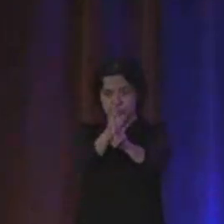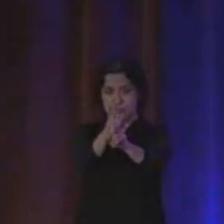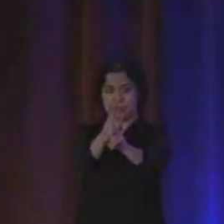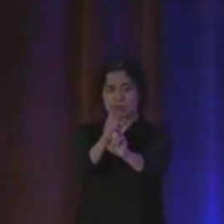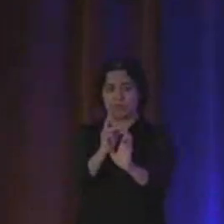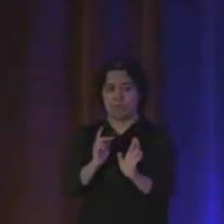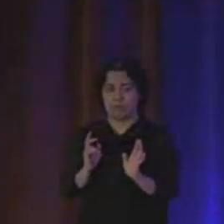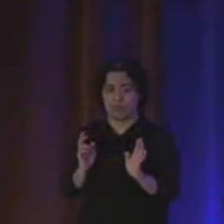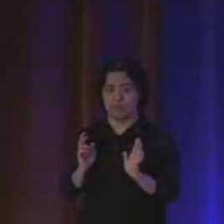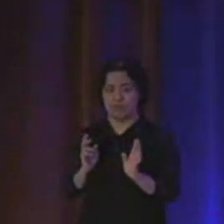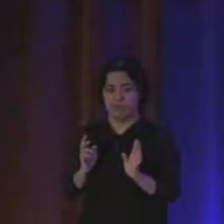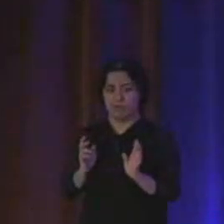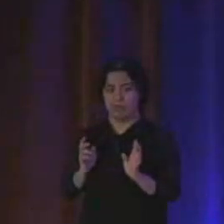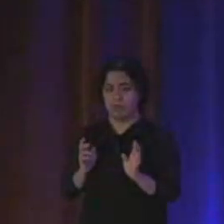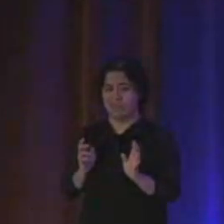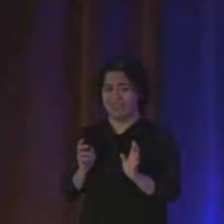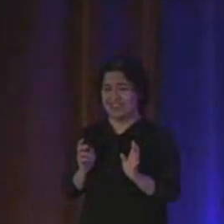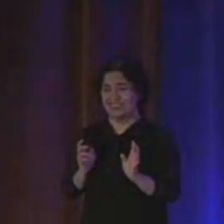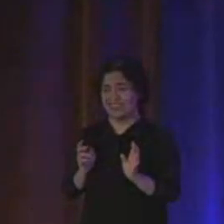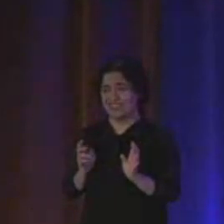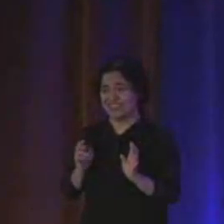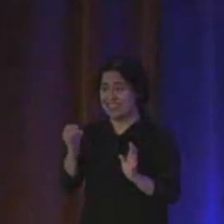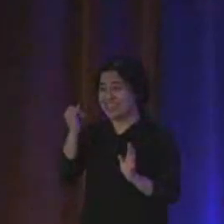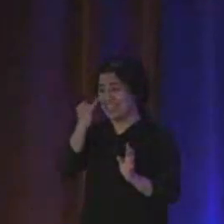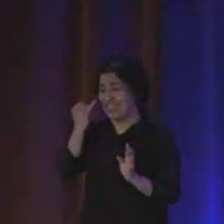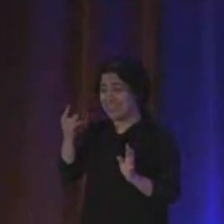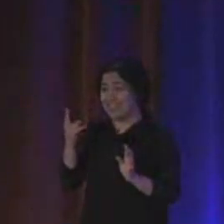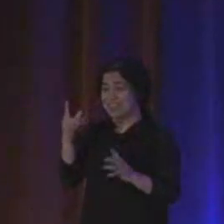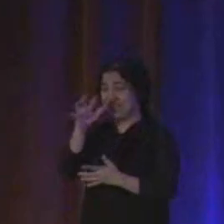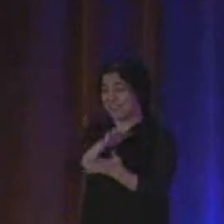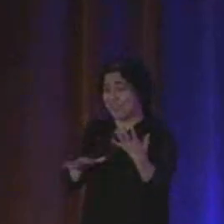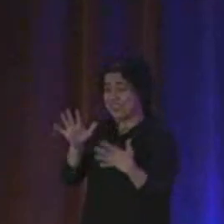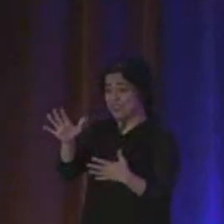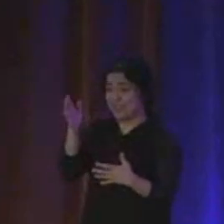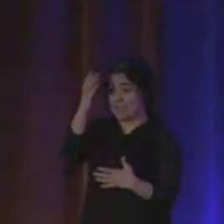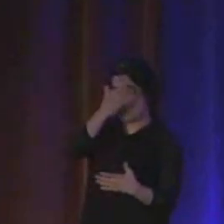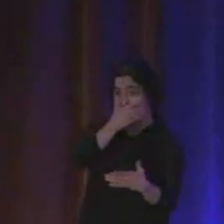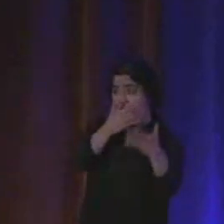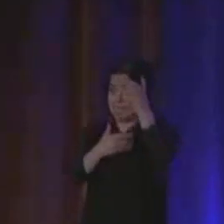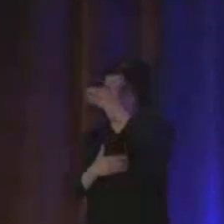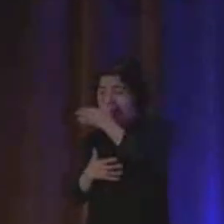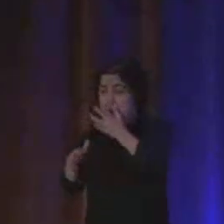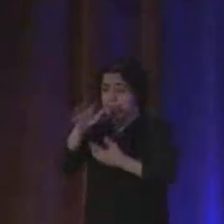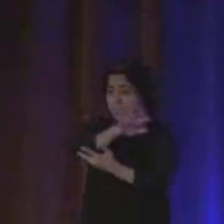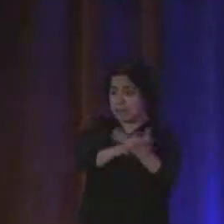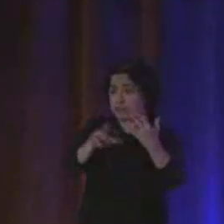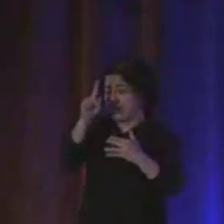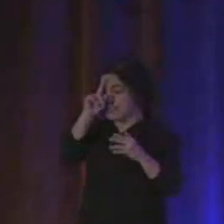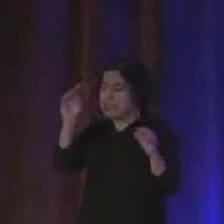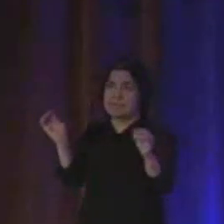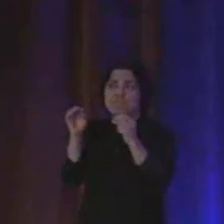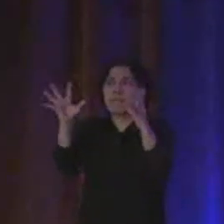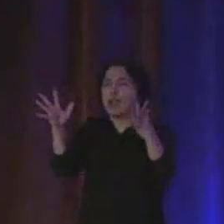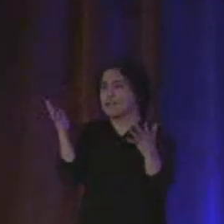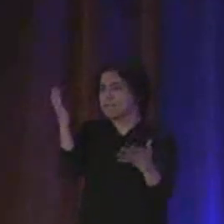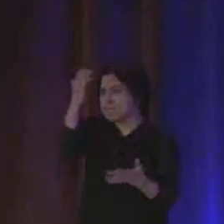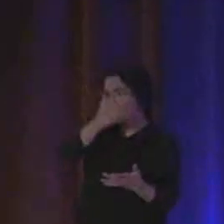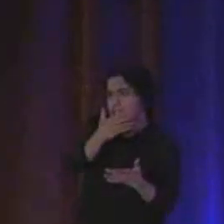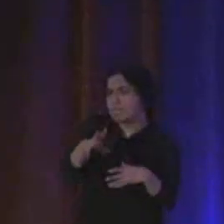intent. And because if you mix your masks, you may think that that magical mask will give you